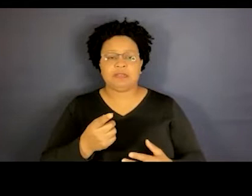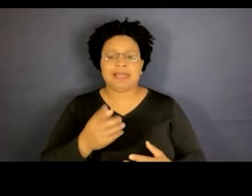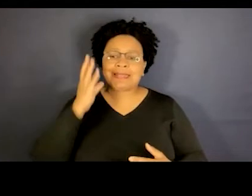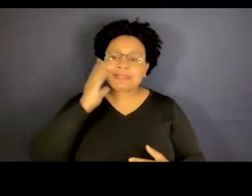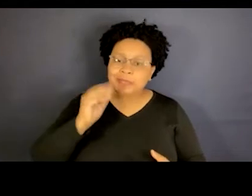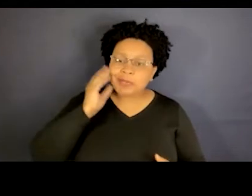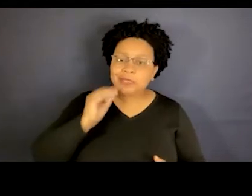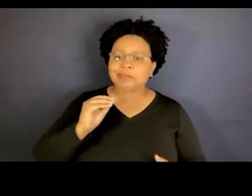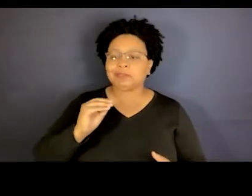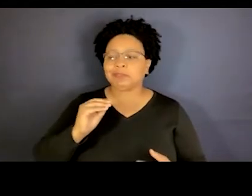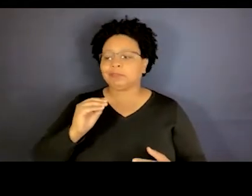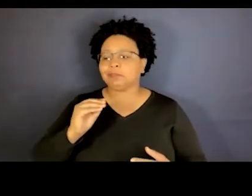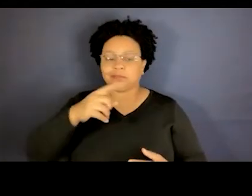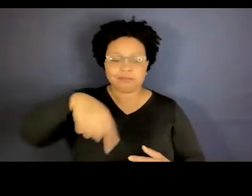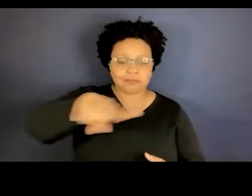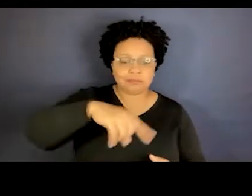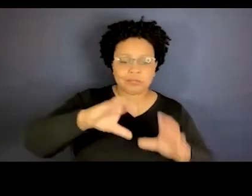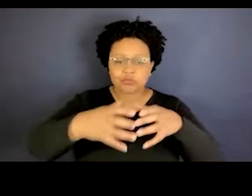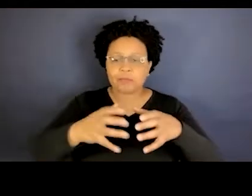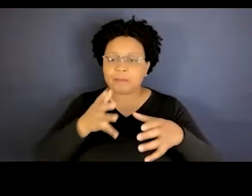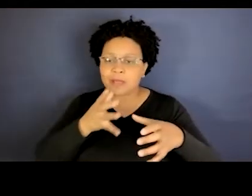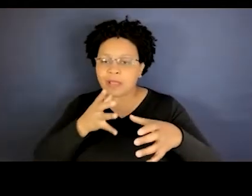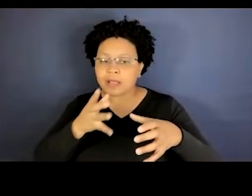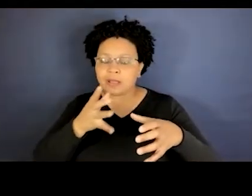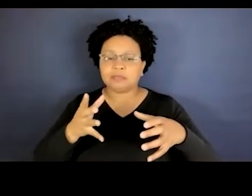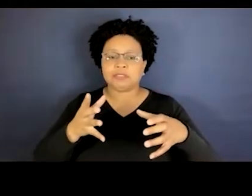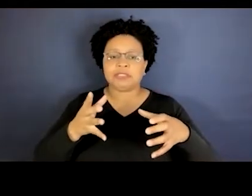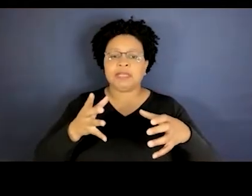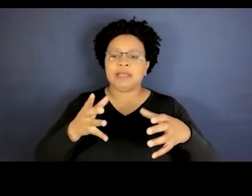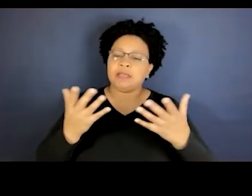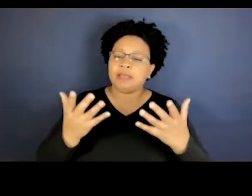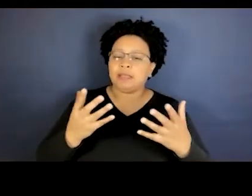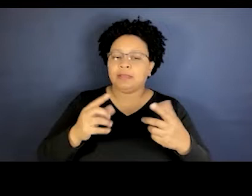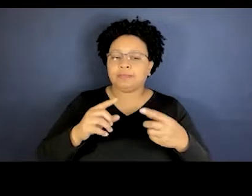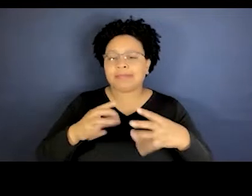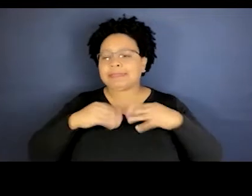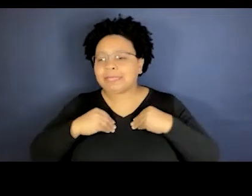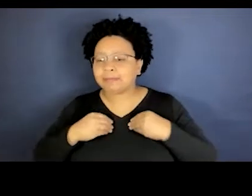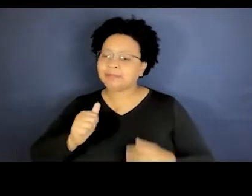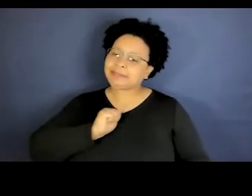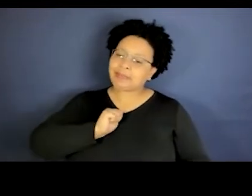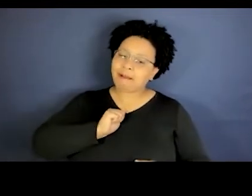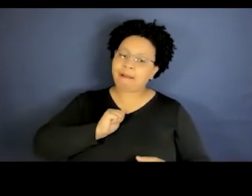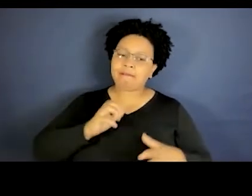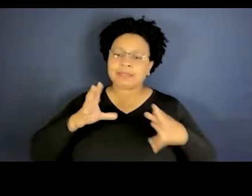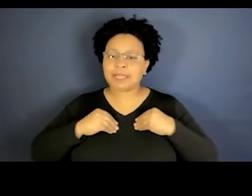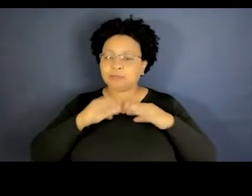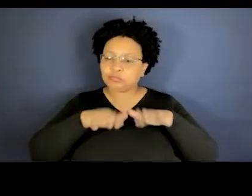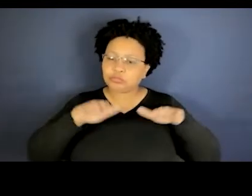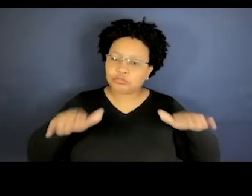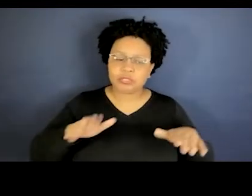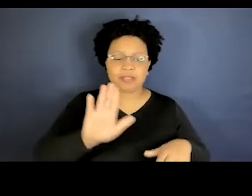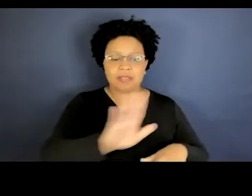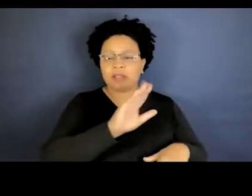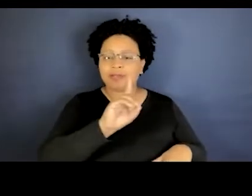the mothers not only going to this phase of acceptance of themselves, acceptance of their child, their